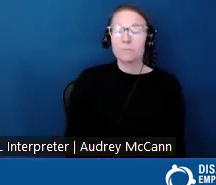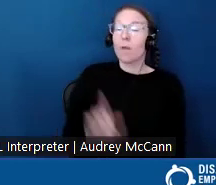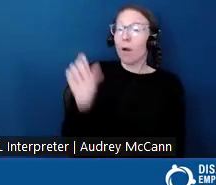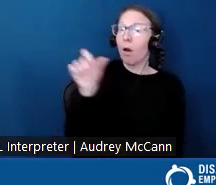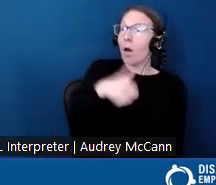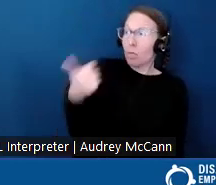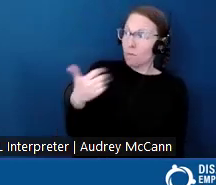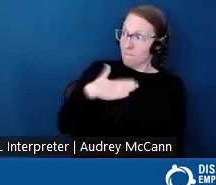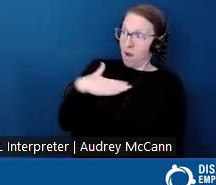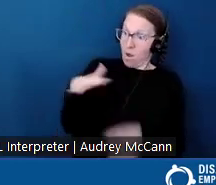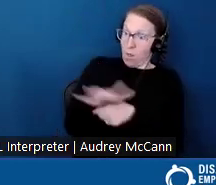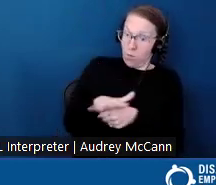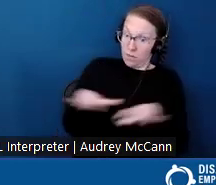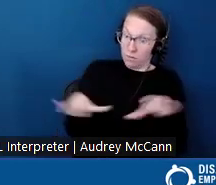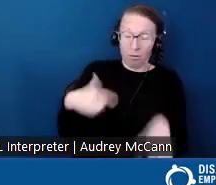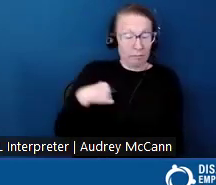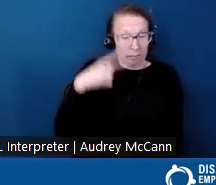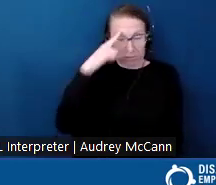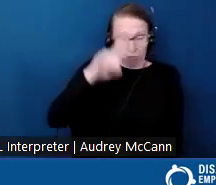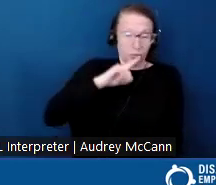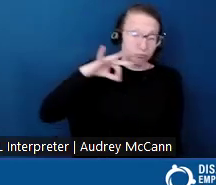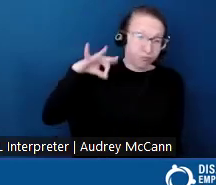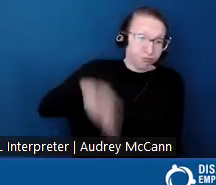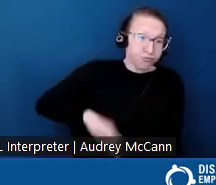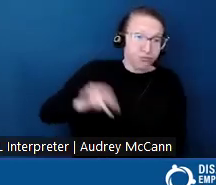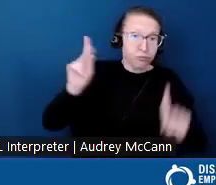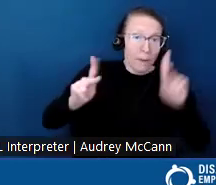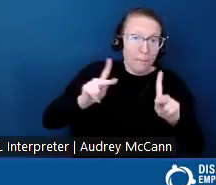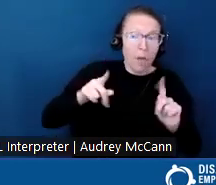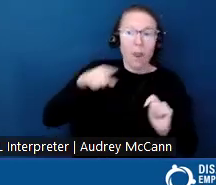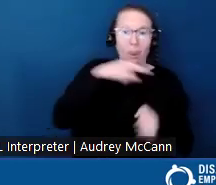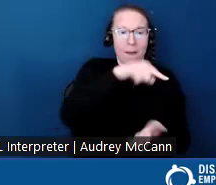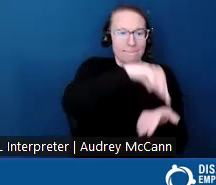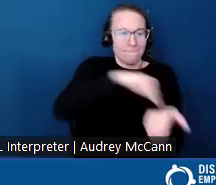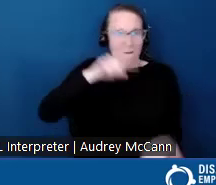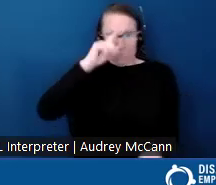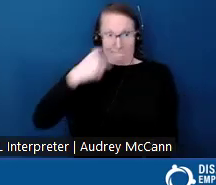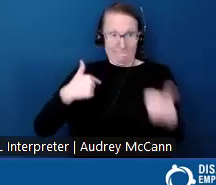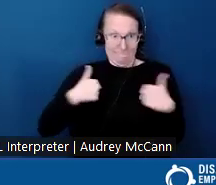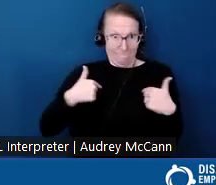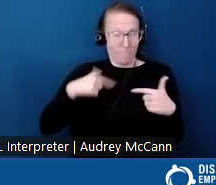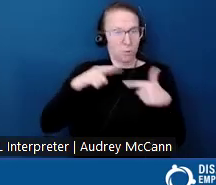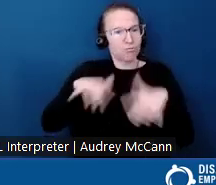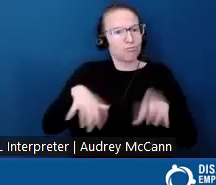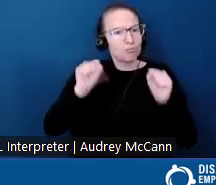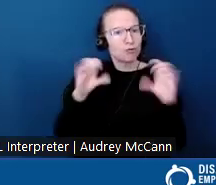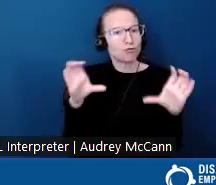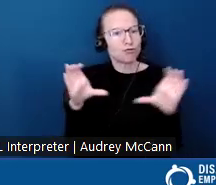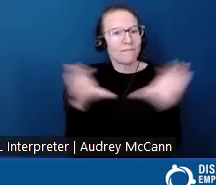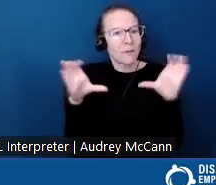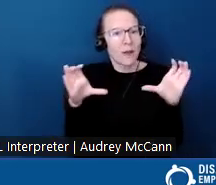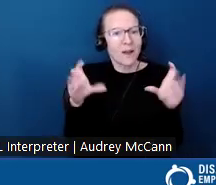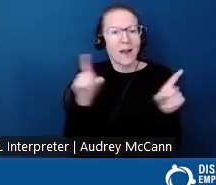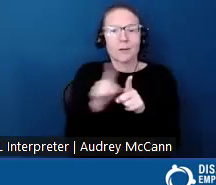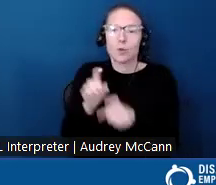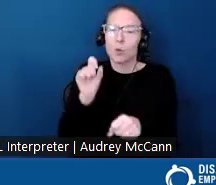that I think has been really helpful for people is they paid for me to receive a certification as a work incentive